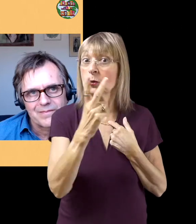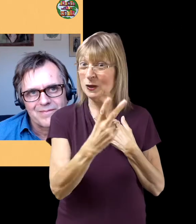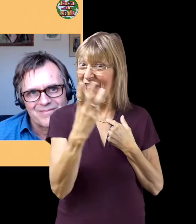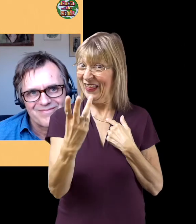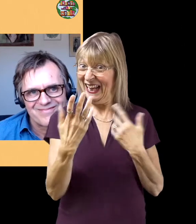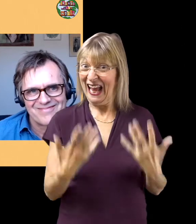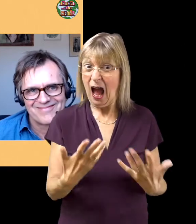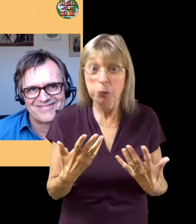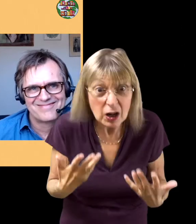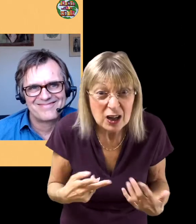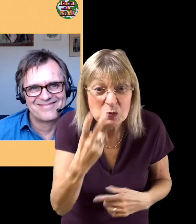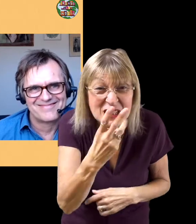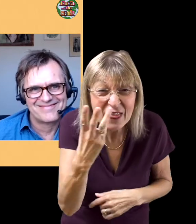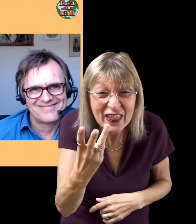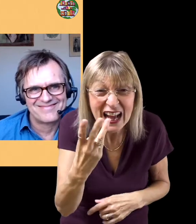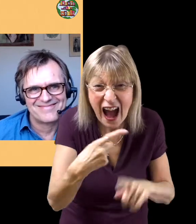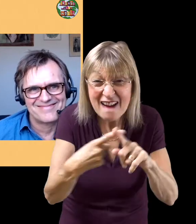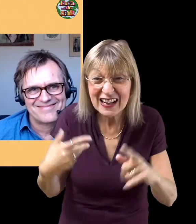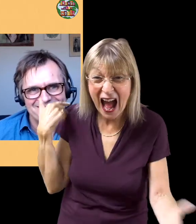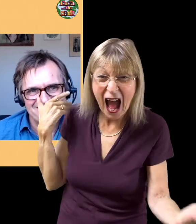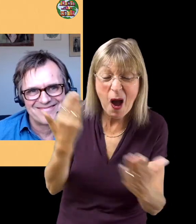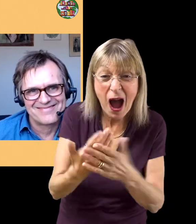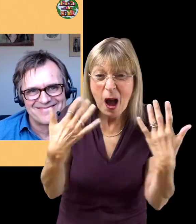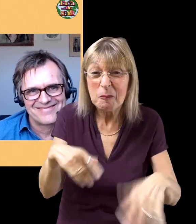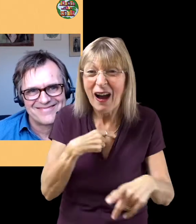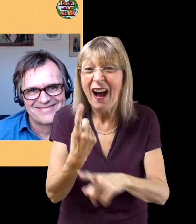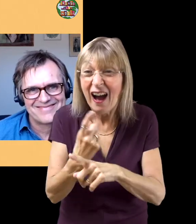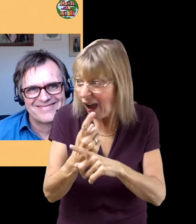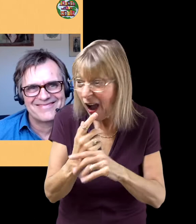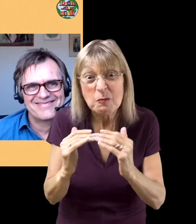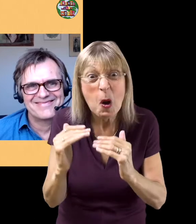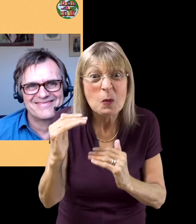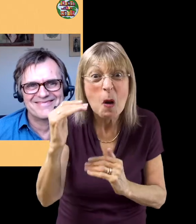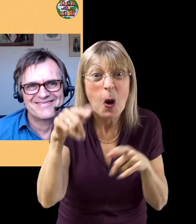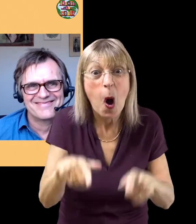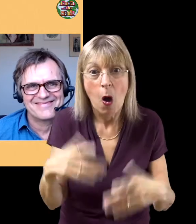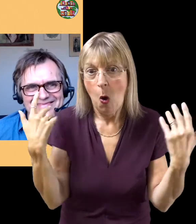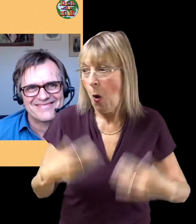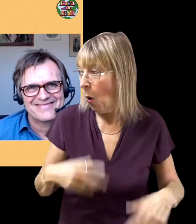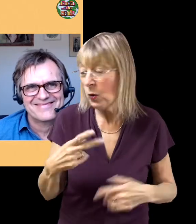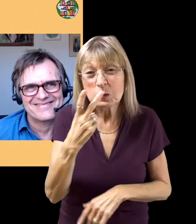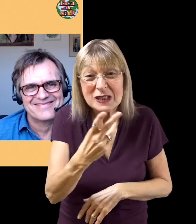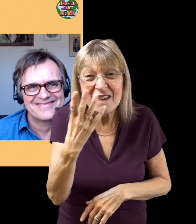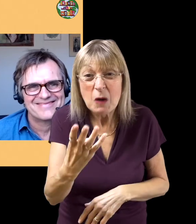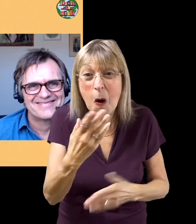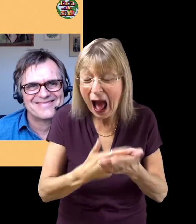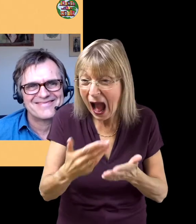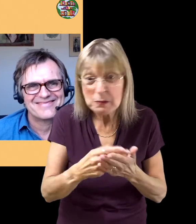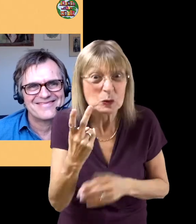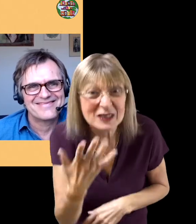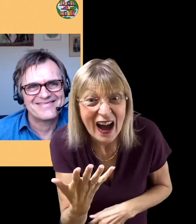now. 23. Yes. In the last half hour, has it increased since we started talking? That's really impressive.